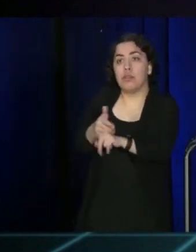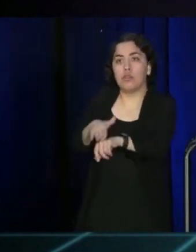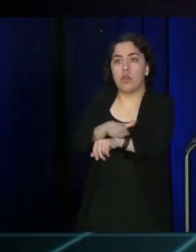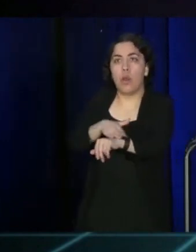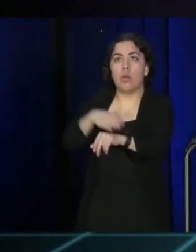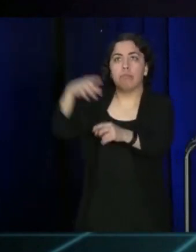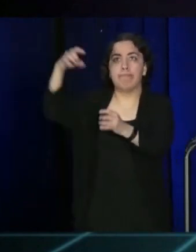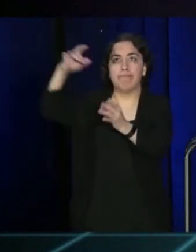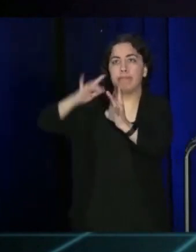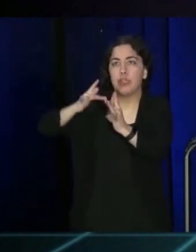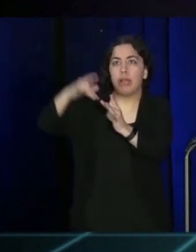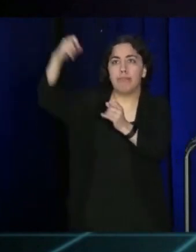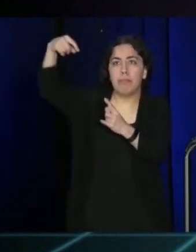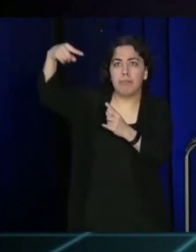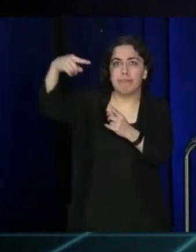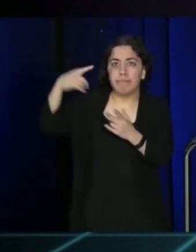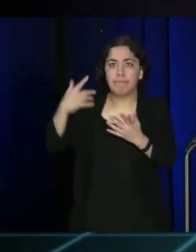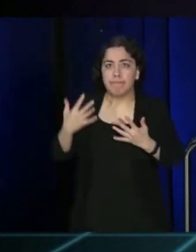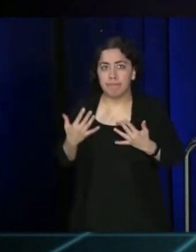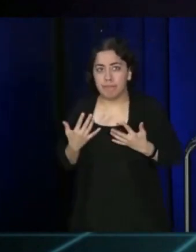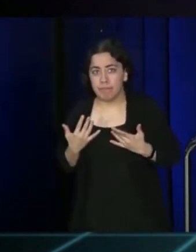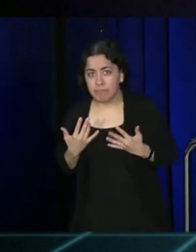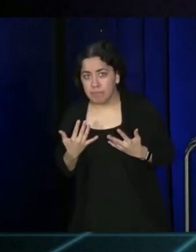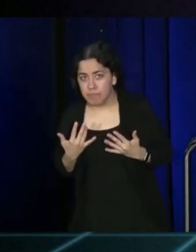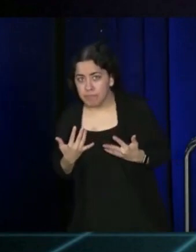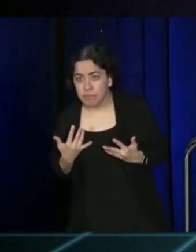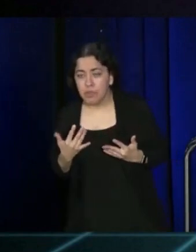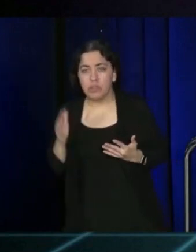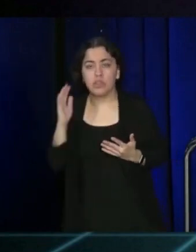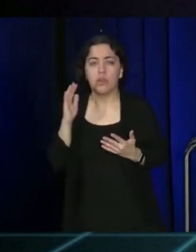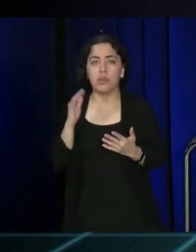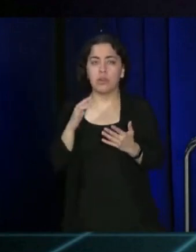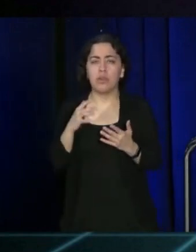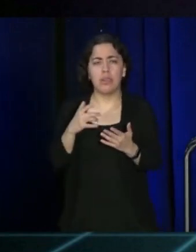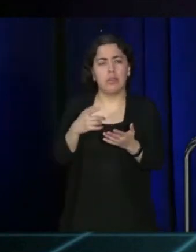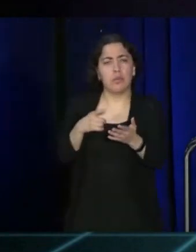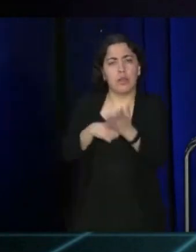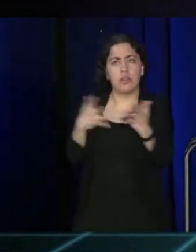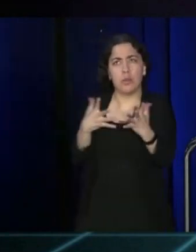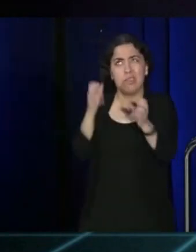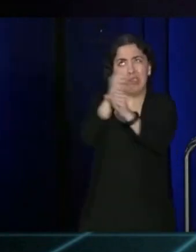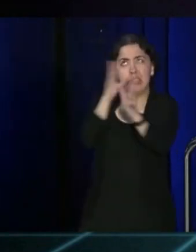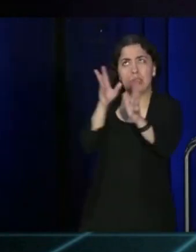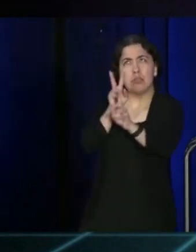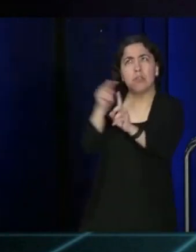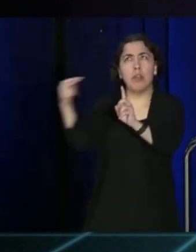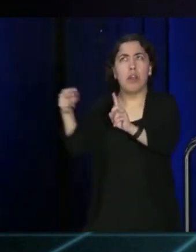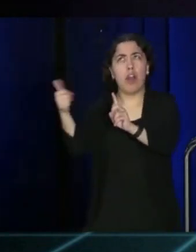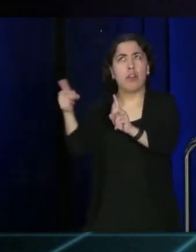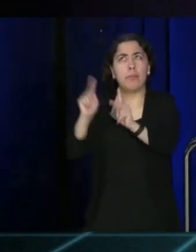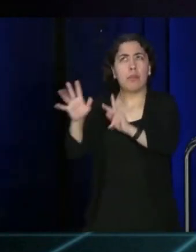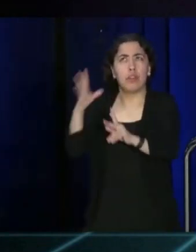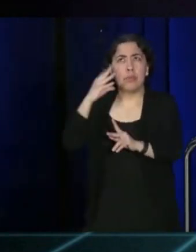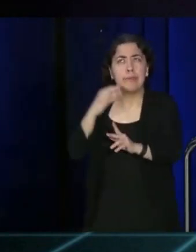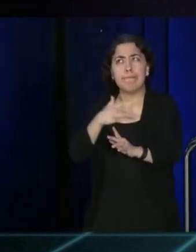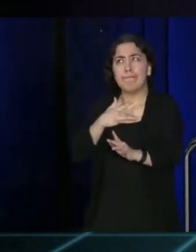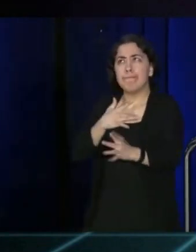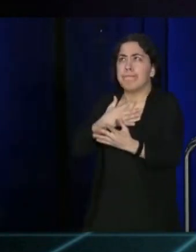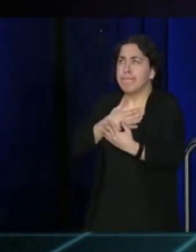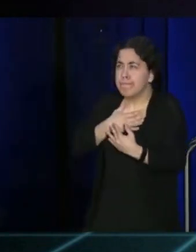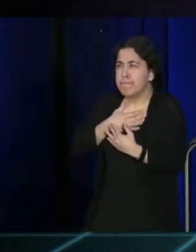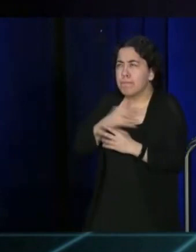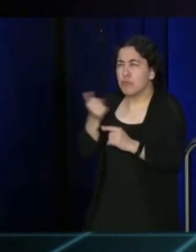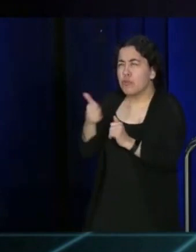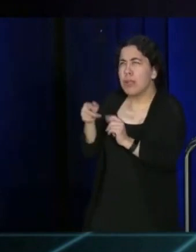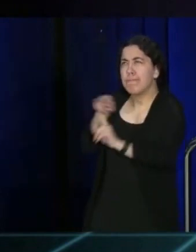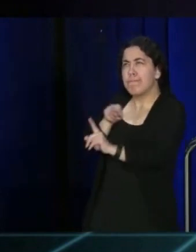could have this really bad experience. So it actually does require a fair bit of empathy to think about people who are not